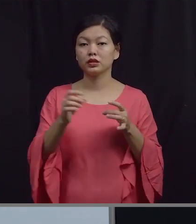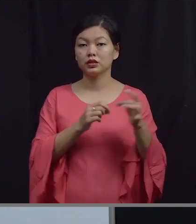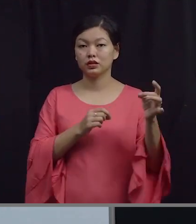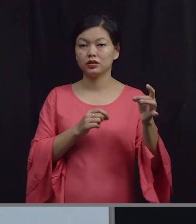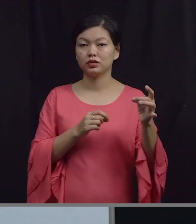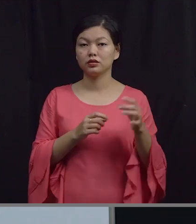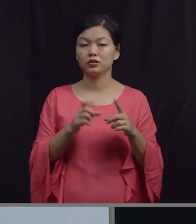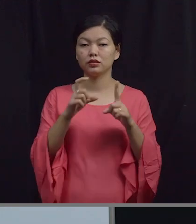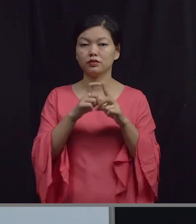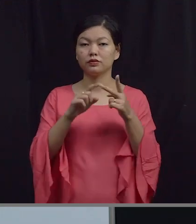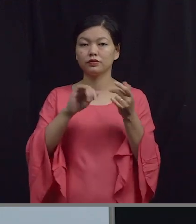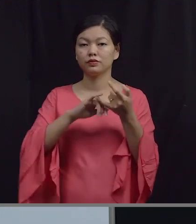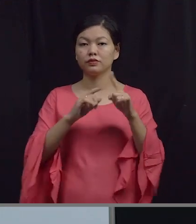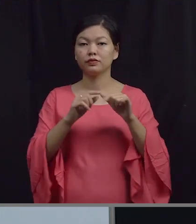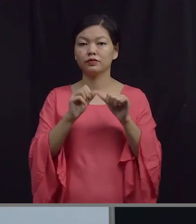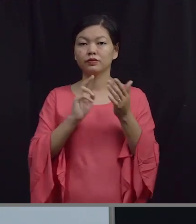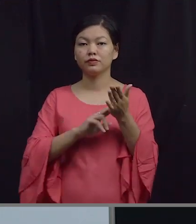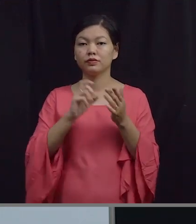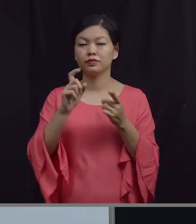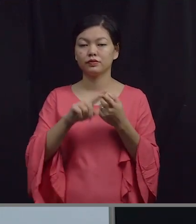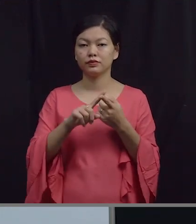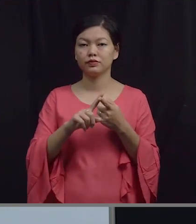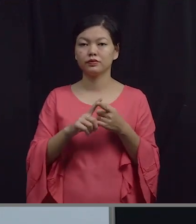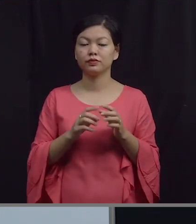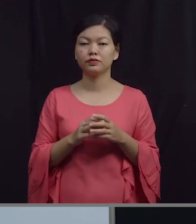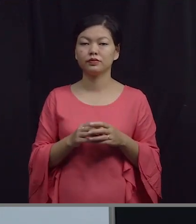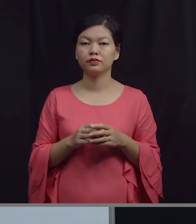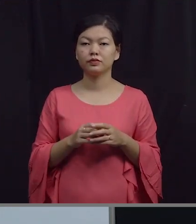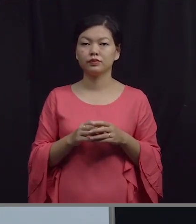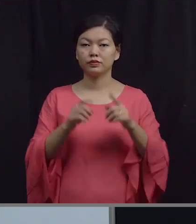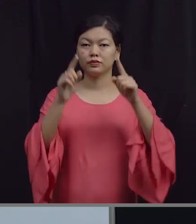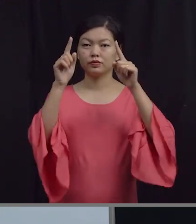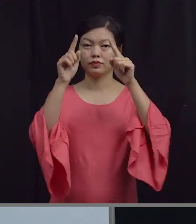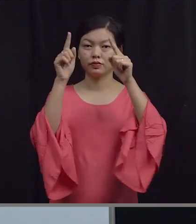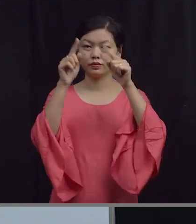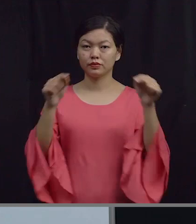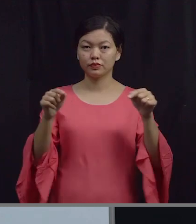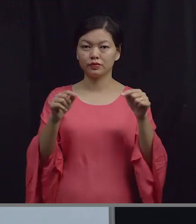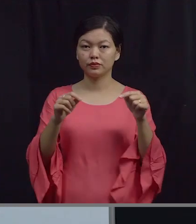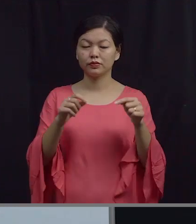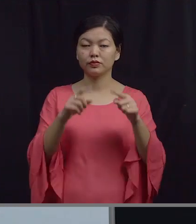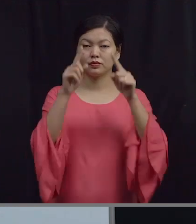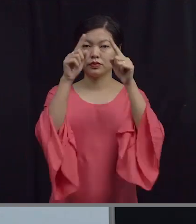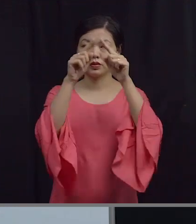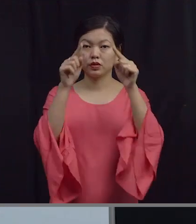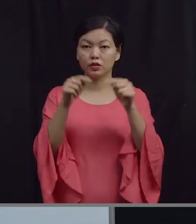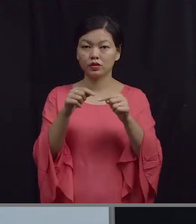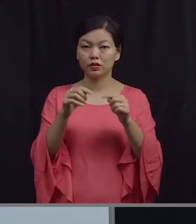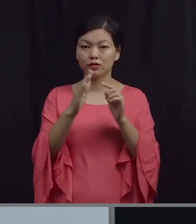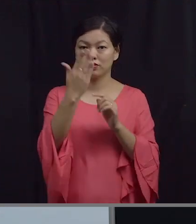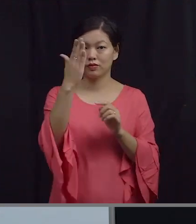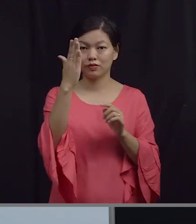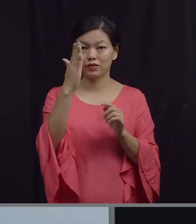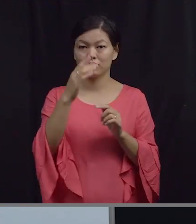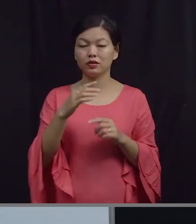in front of the concave mirror. So this is going to be the object distance, so u, and you have to remember that